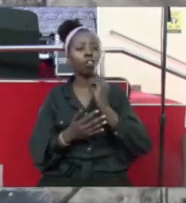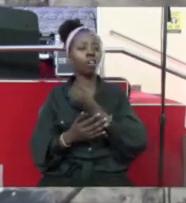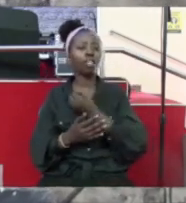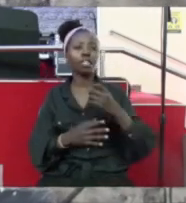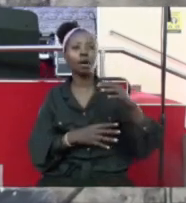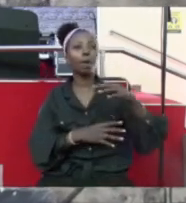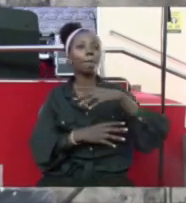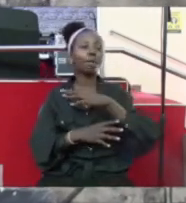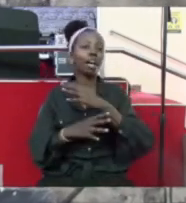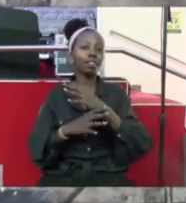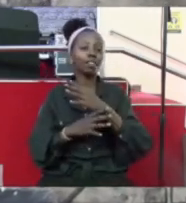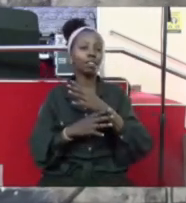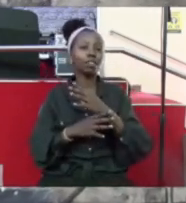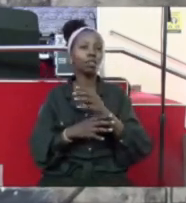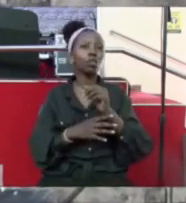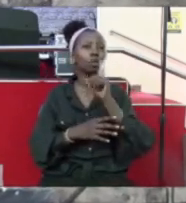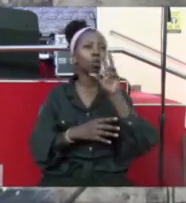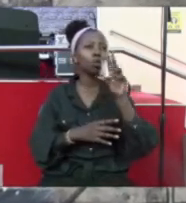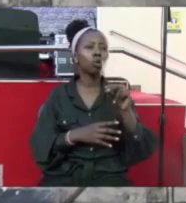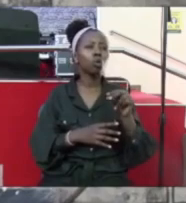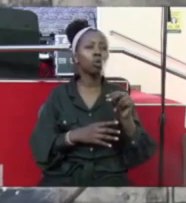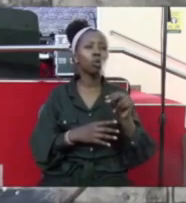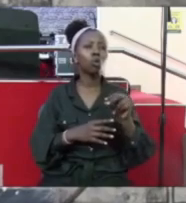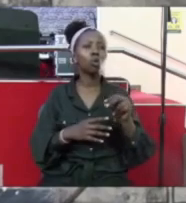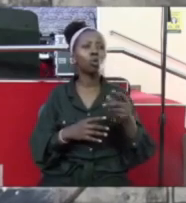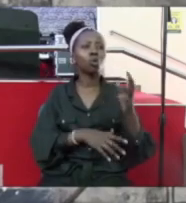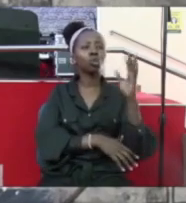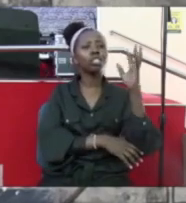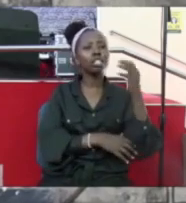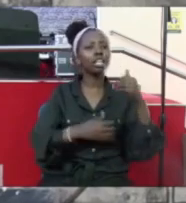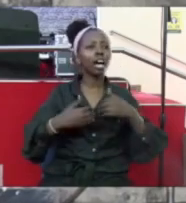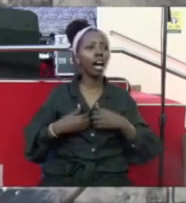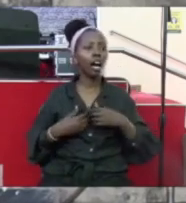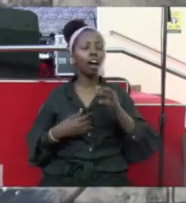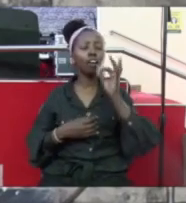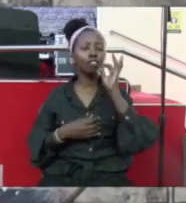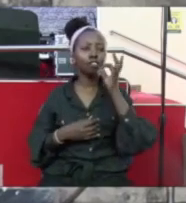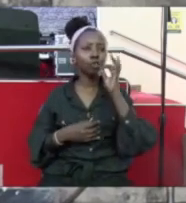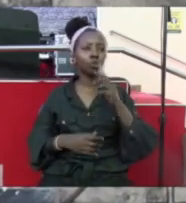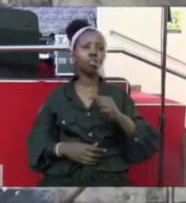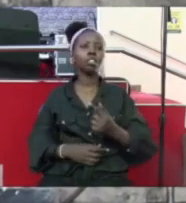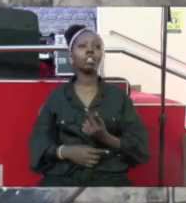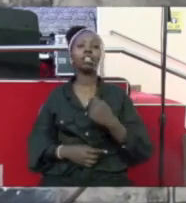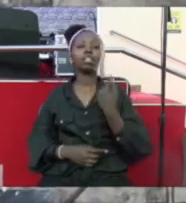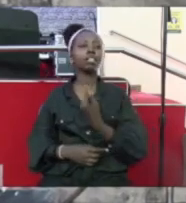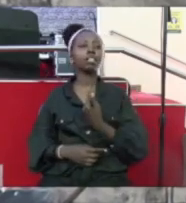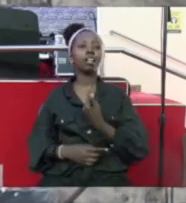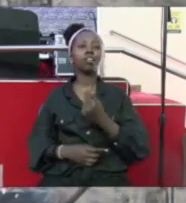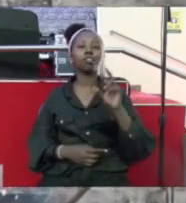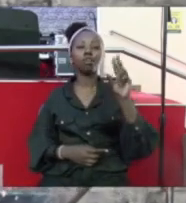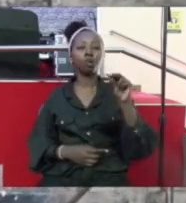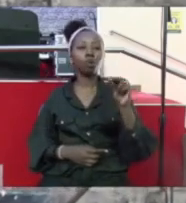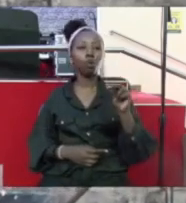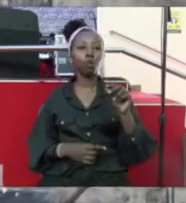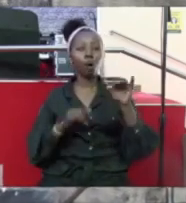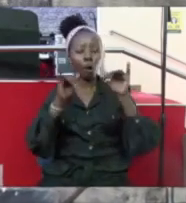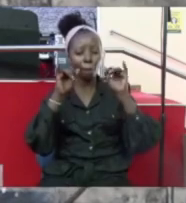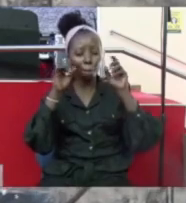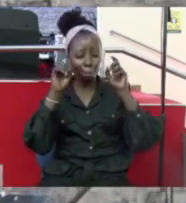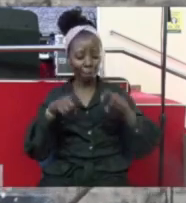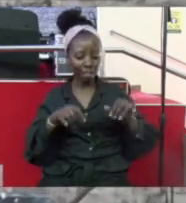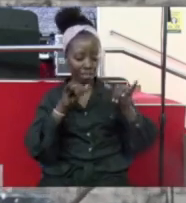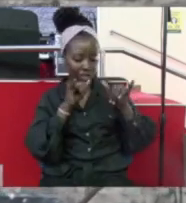matawi. No branch can bear fruit by itself. Hakuna tawi laweza likazaa matunda lenyewe. It must remain in the vine.